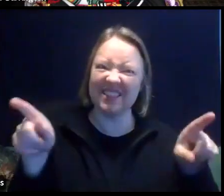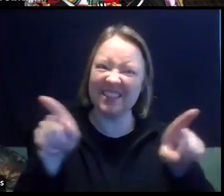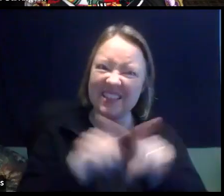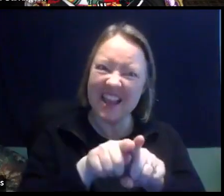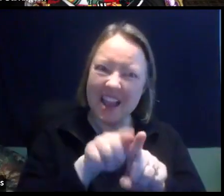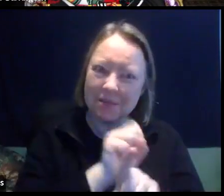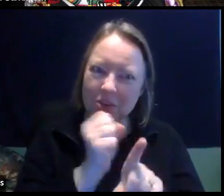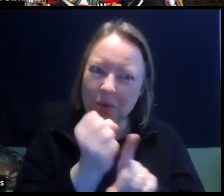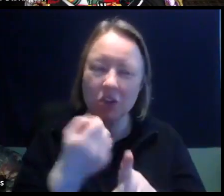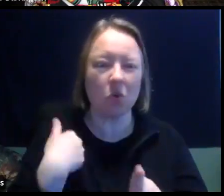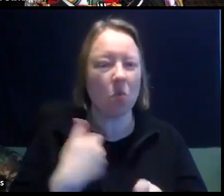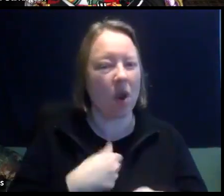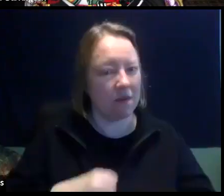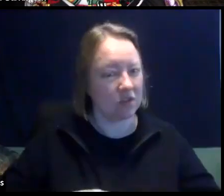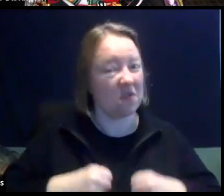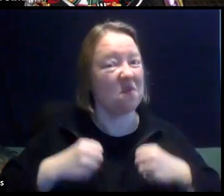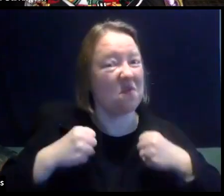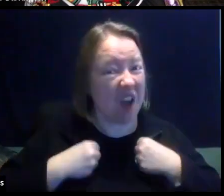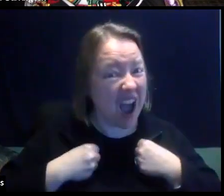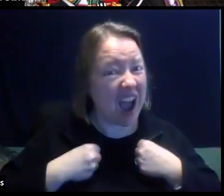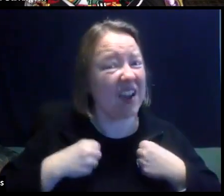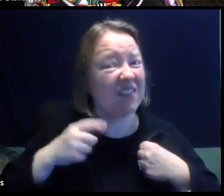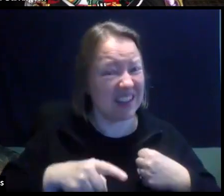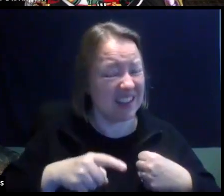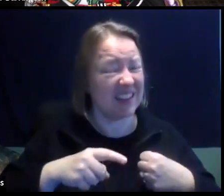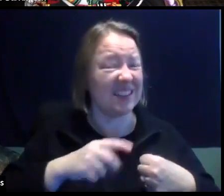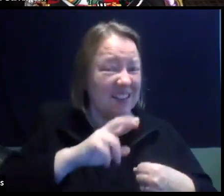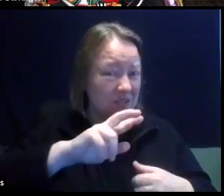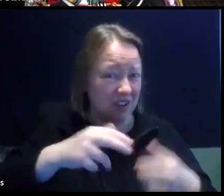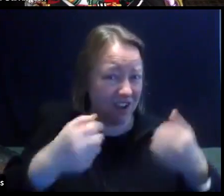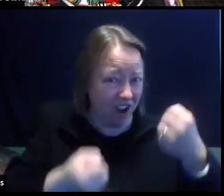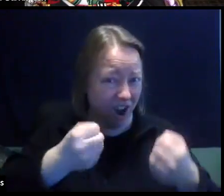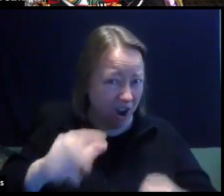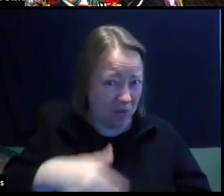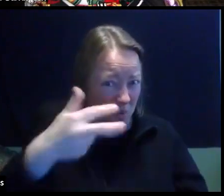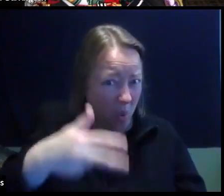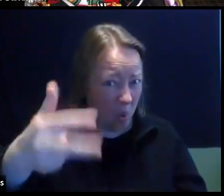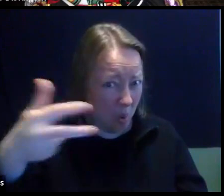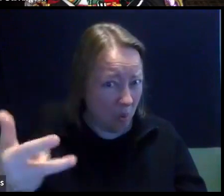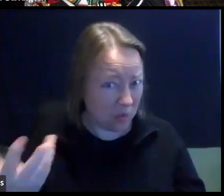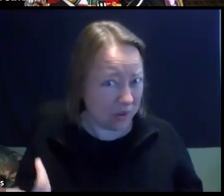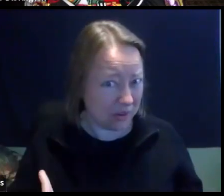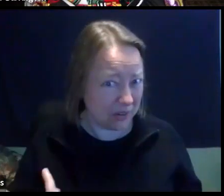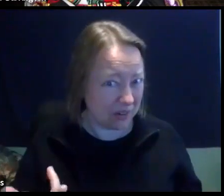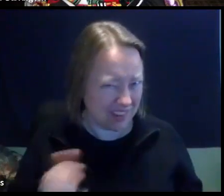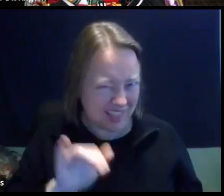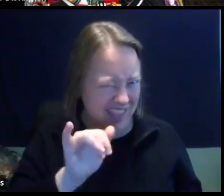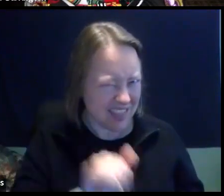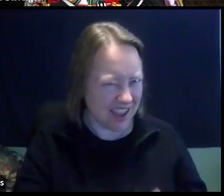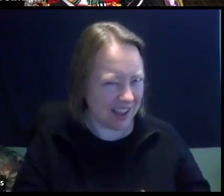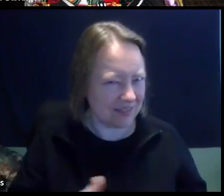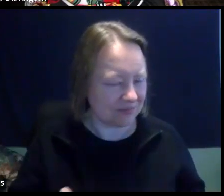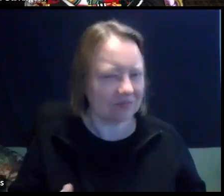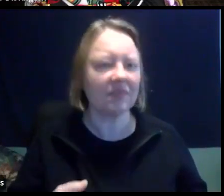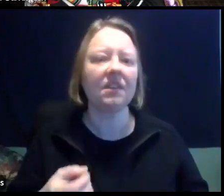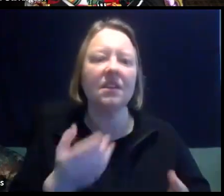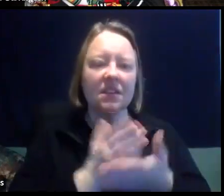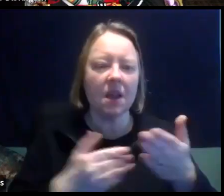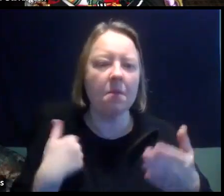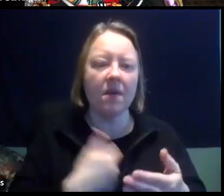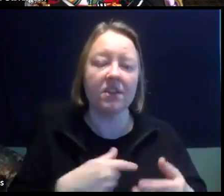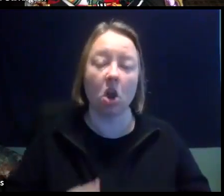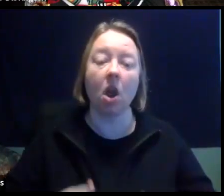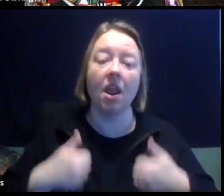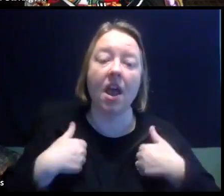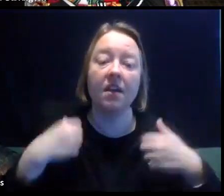We've survived the rollover car accident of the pandemic, and some of us are alive to figure out what we'd like